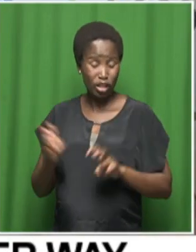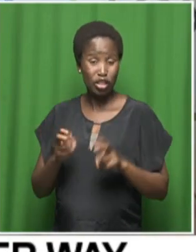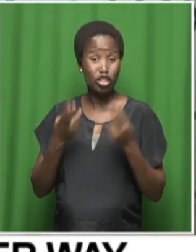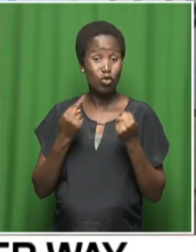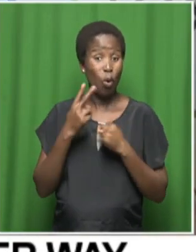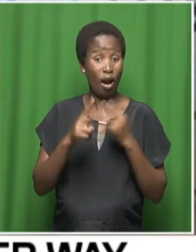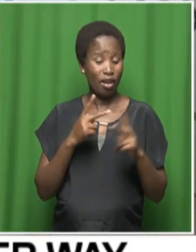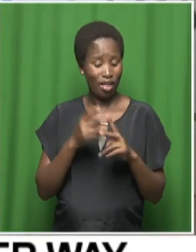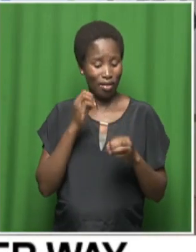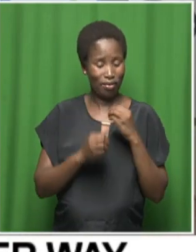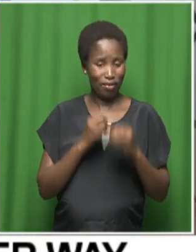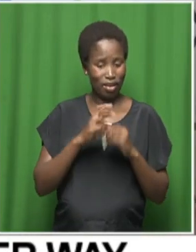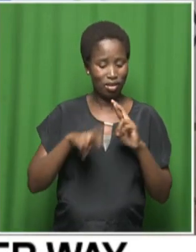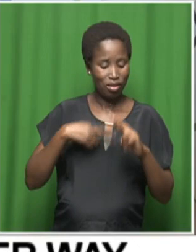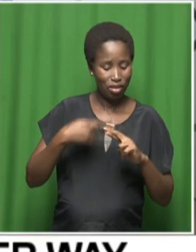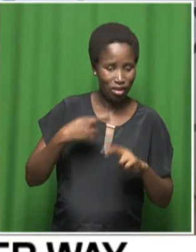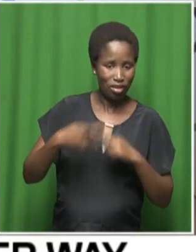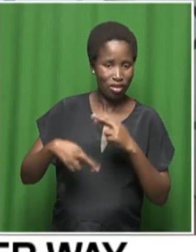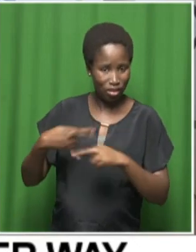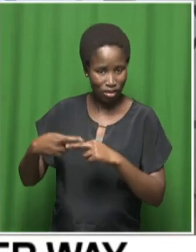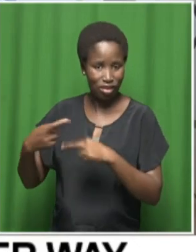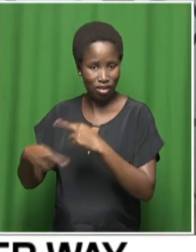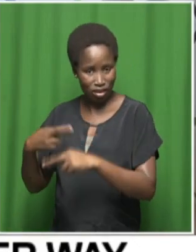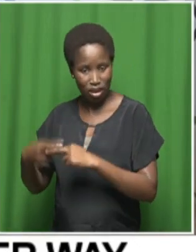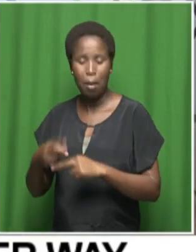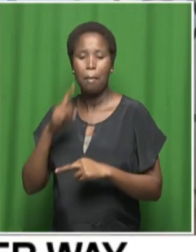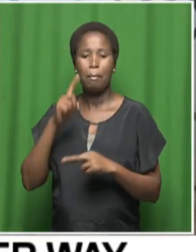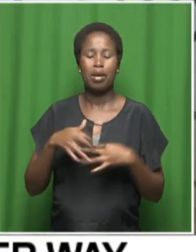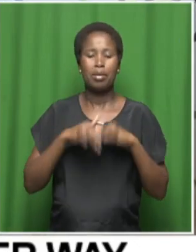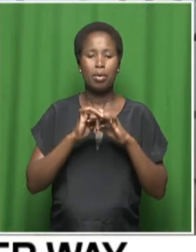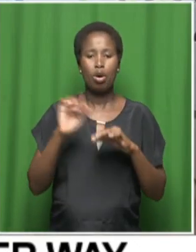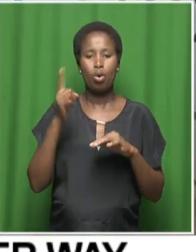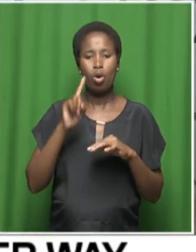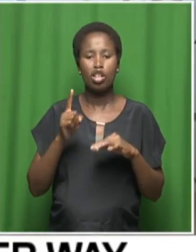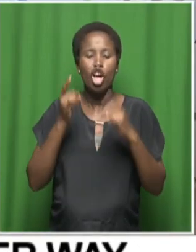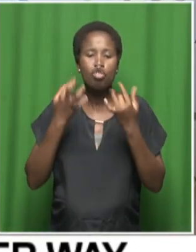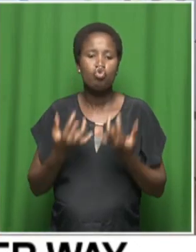need to, for instance, now to be producing green artisans.